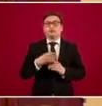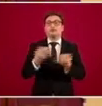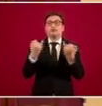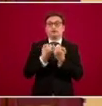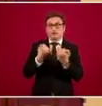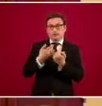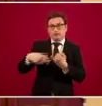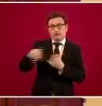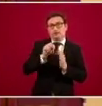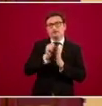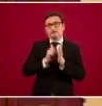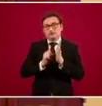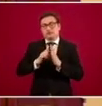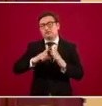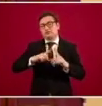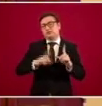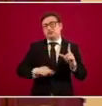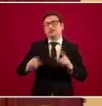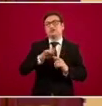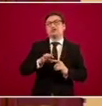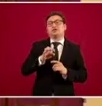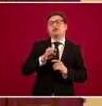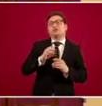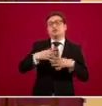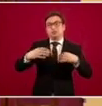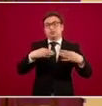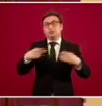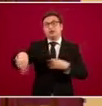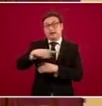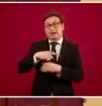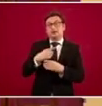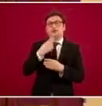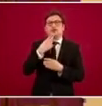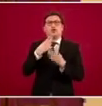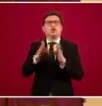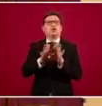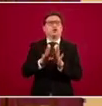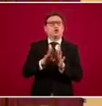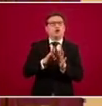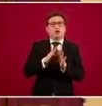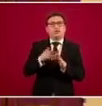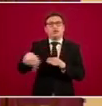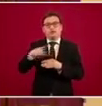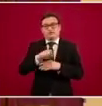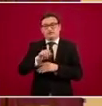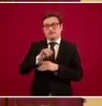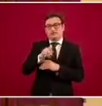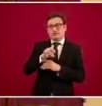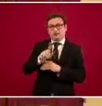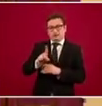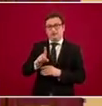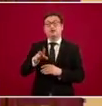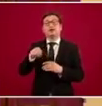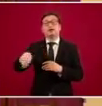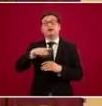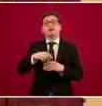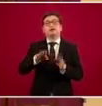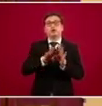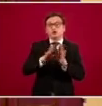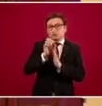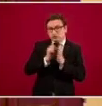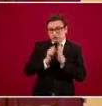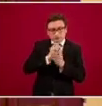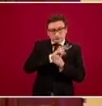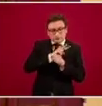the symptoms started. The National Epidemiological Vigilance System has